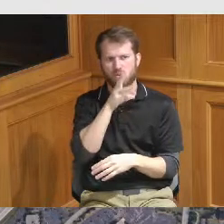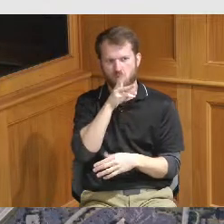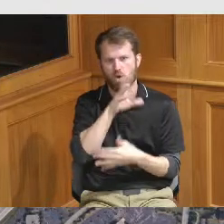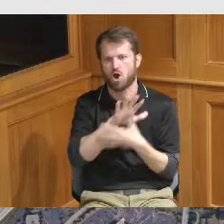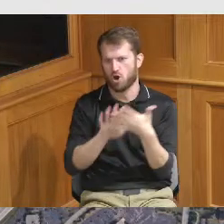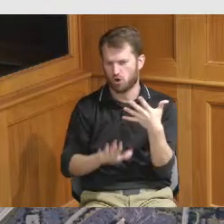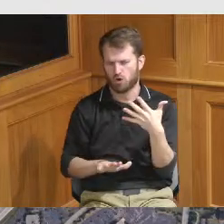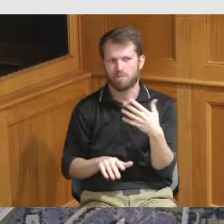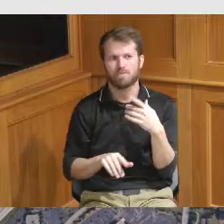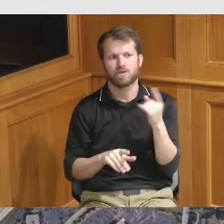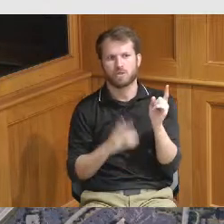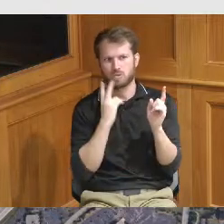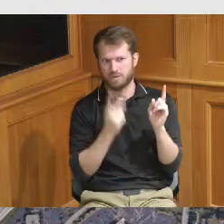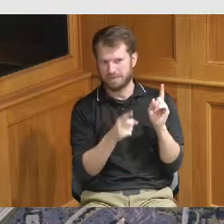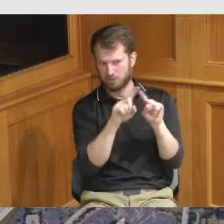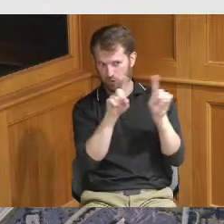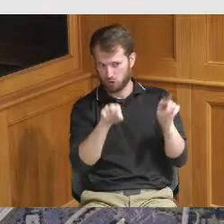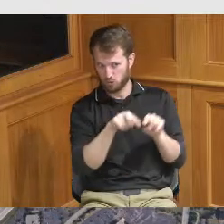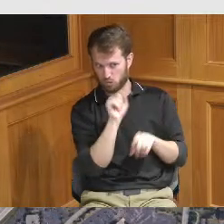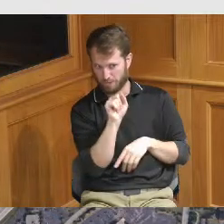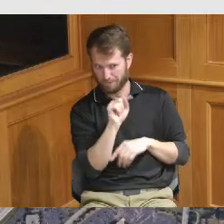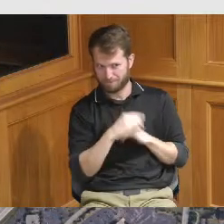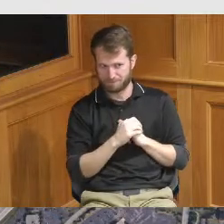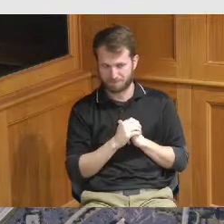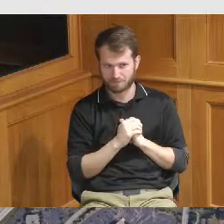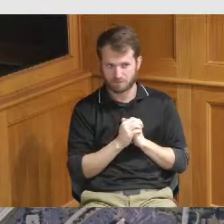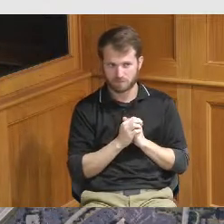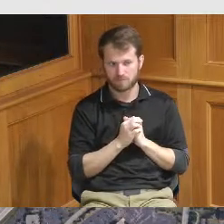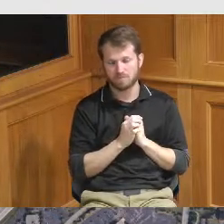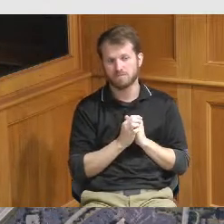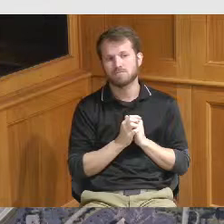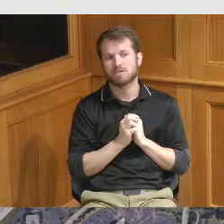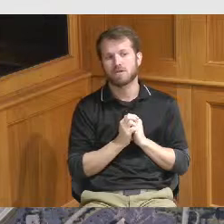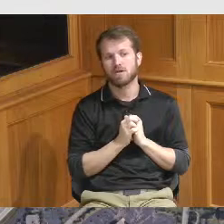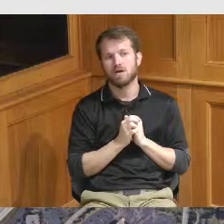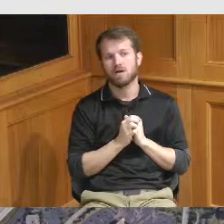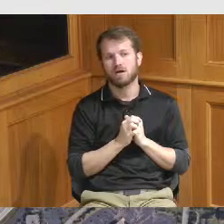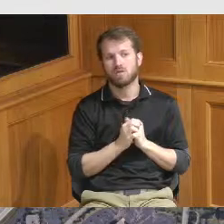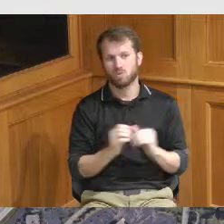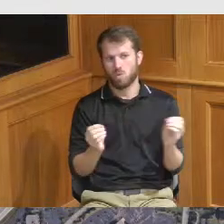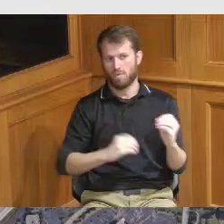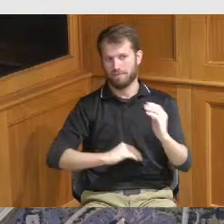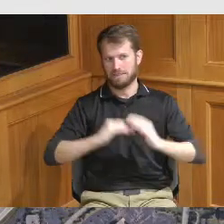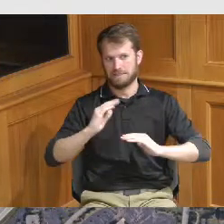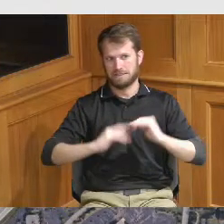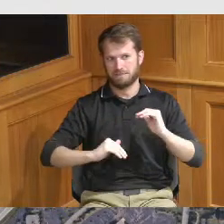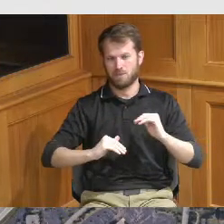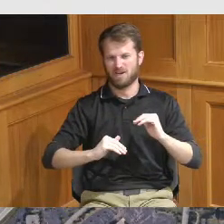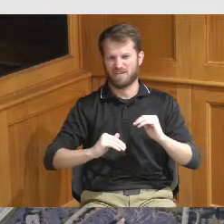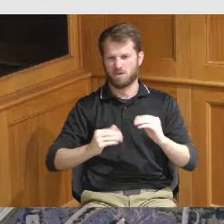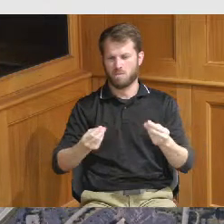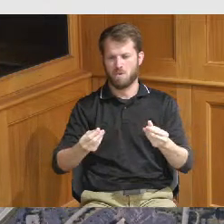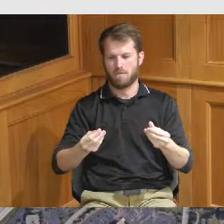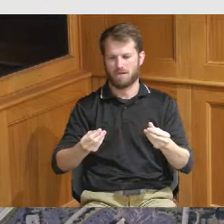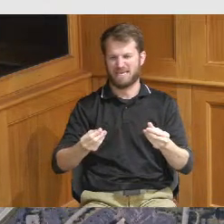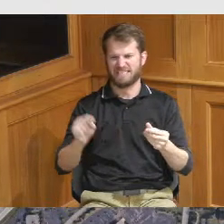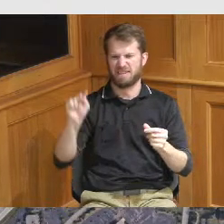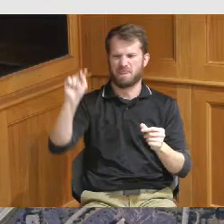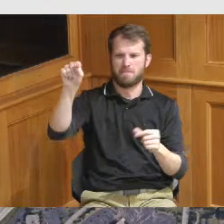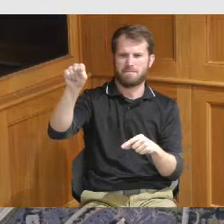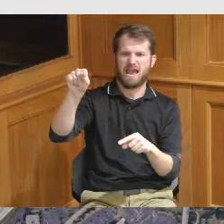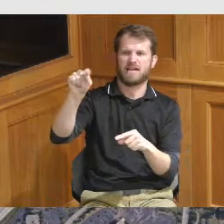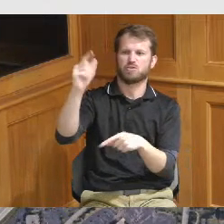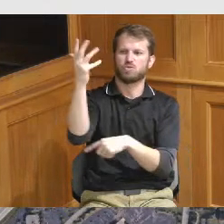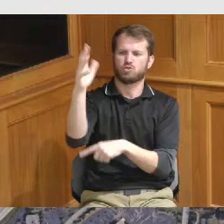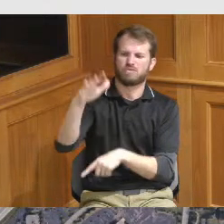As you can see up on the screen here, it's the office building is at the back of the property, so it's surrounded by trees, so it's a